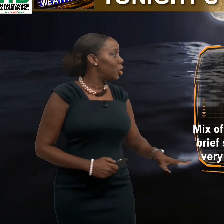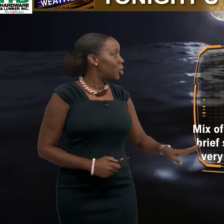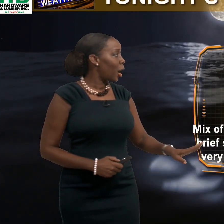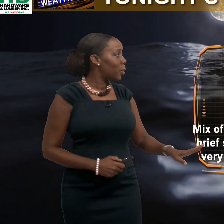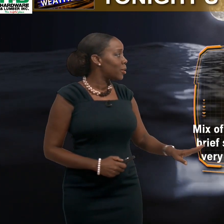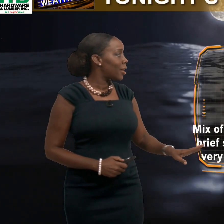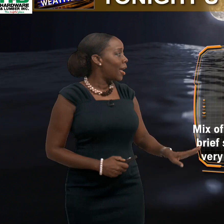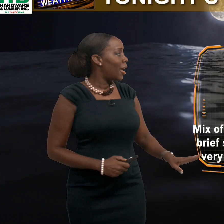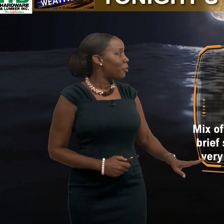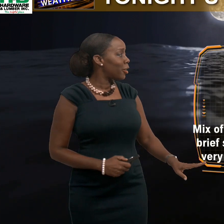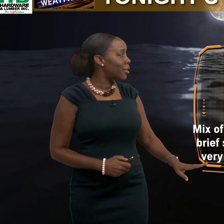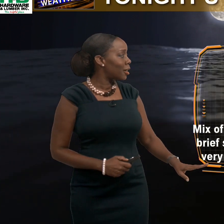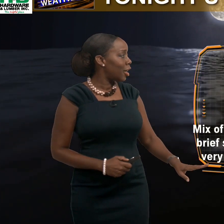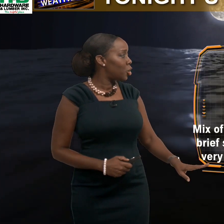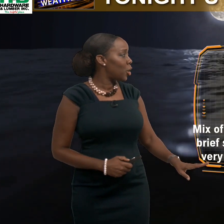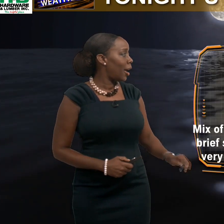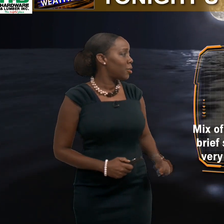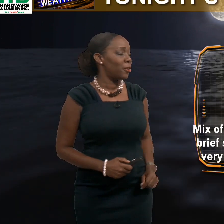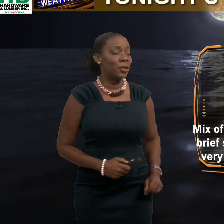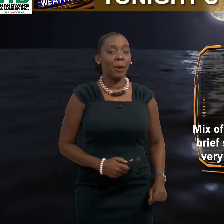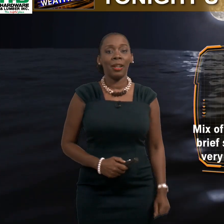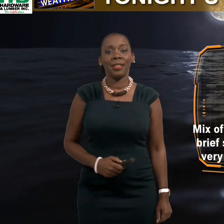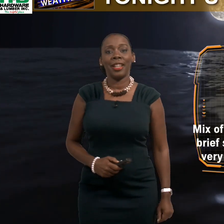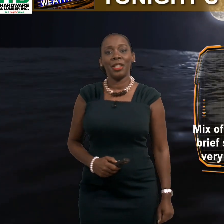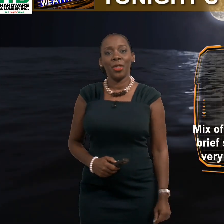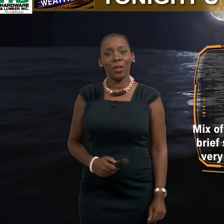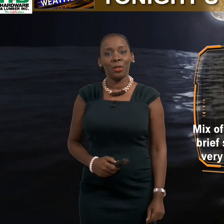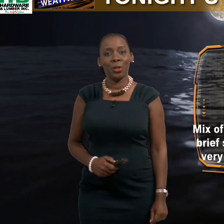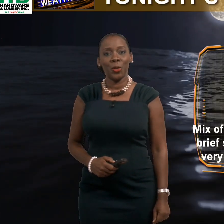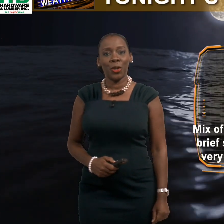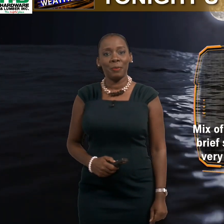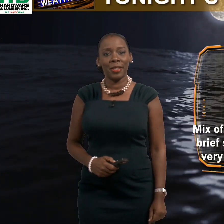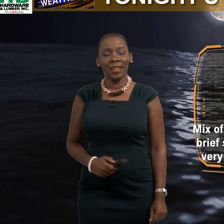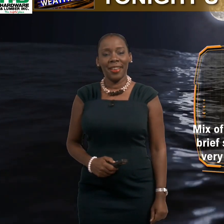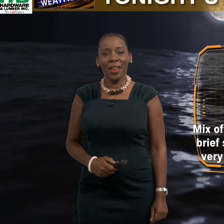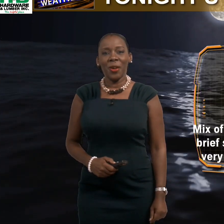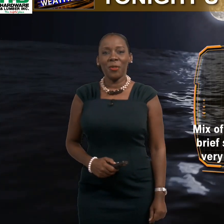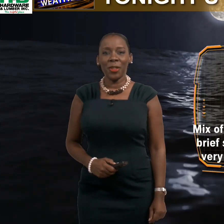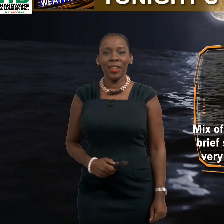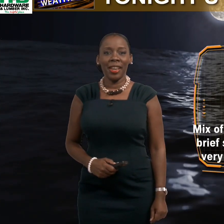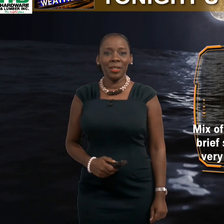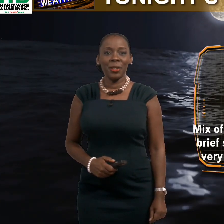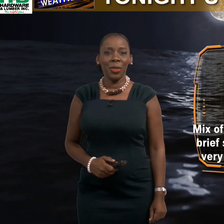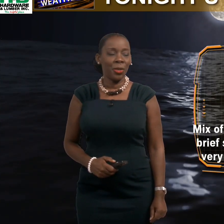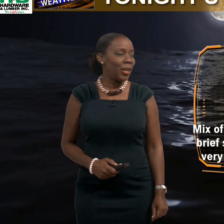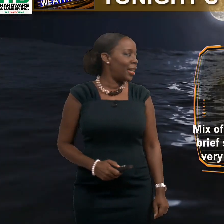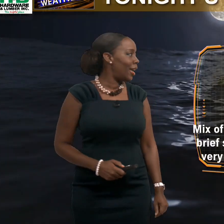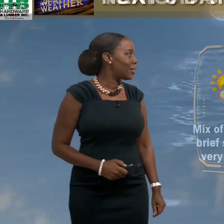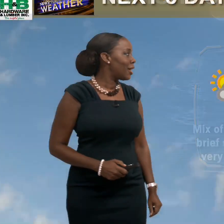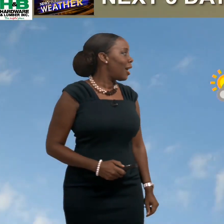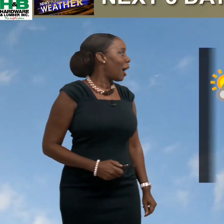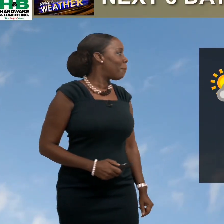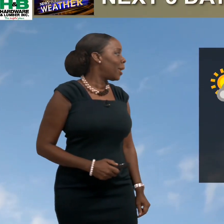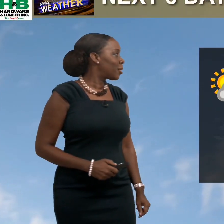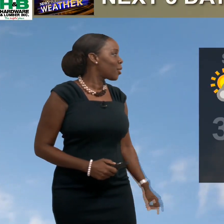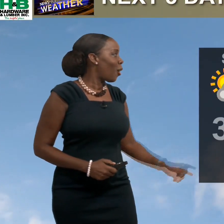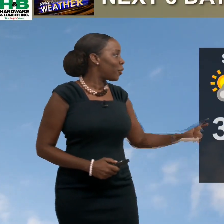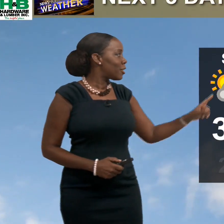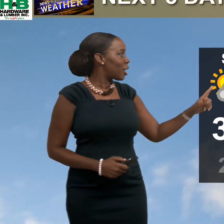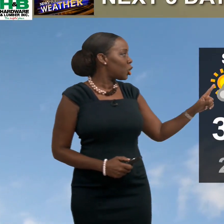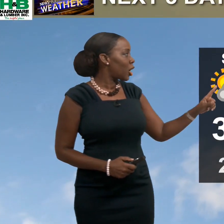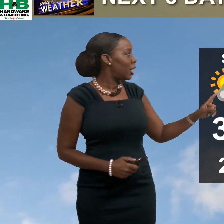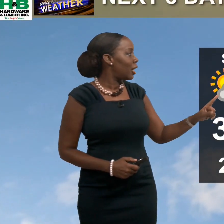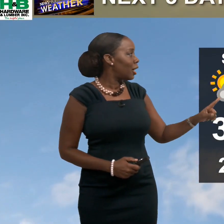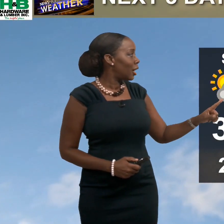skies, showers, and a very slight chance of some isolated thunderstorms. Over the next 3 days, a mix